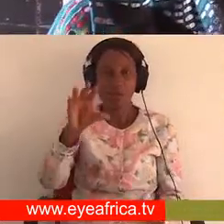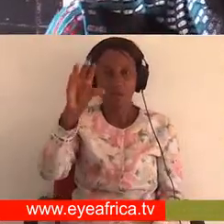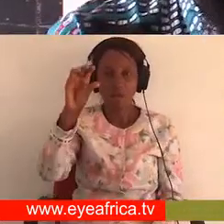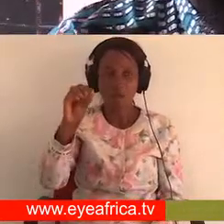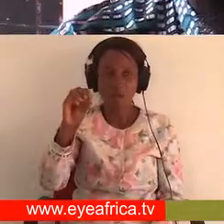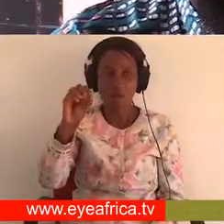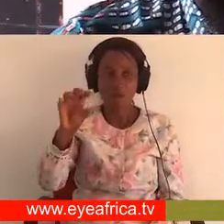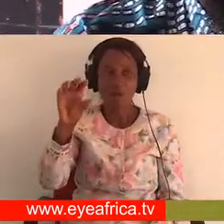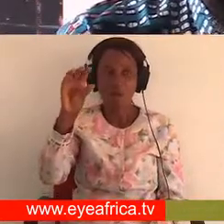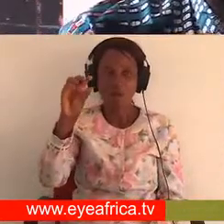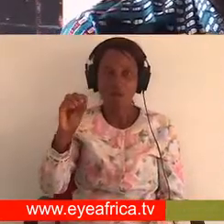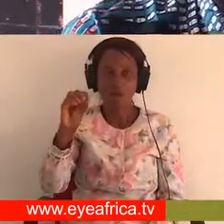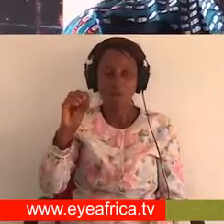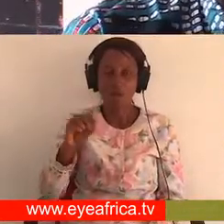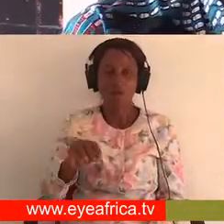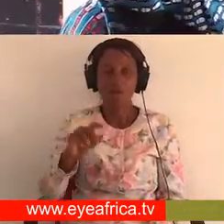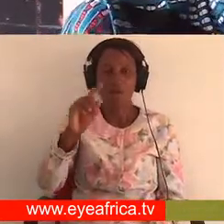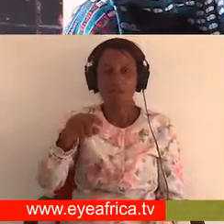sound oh,